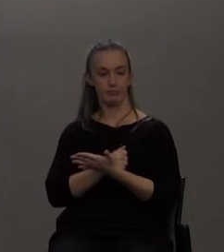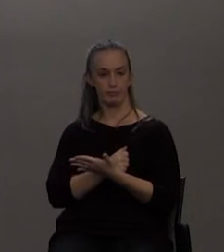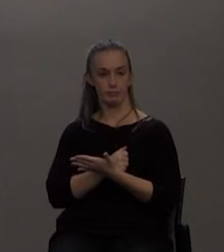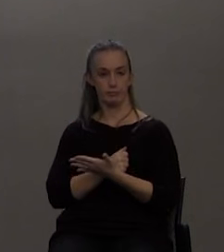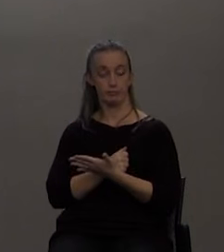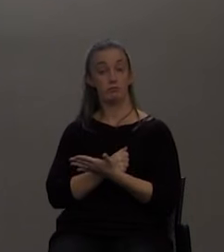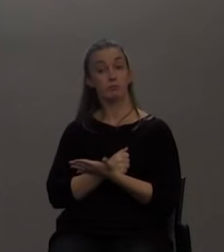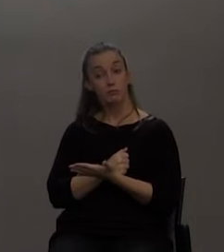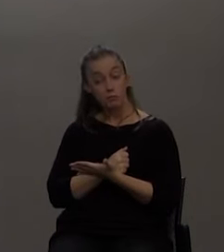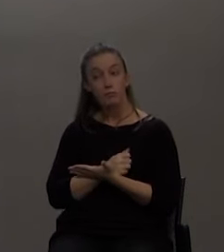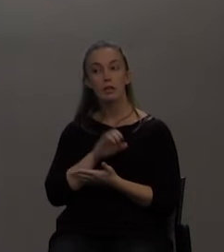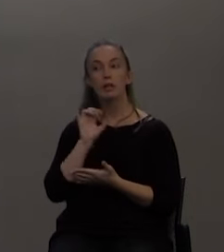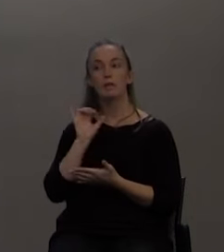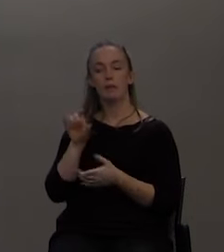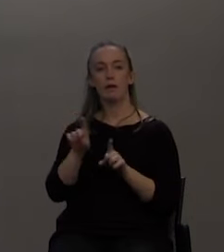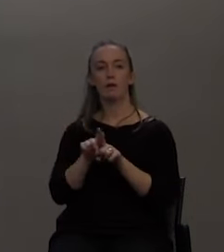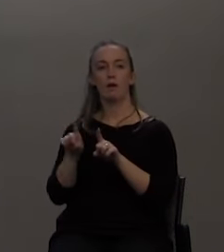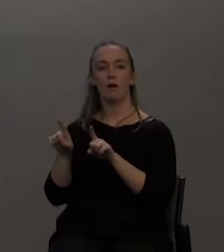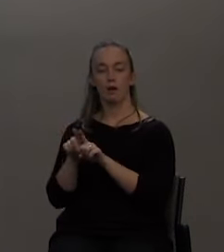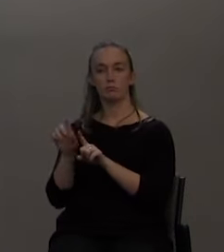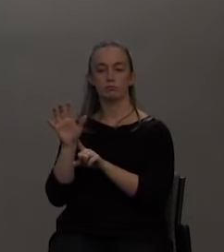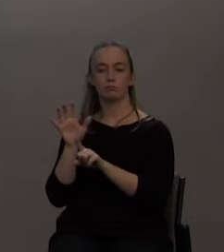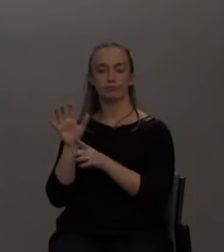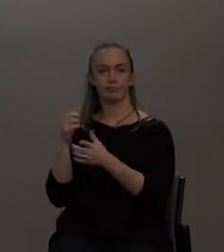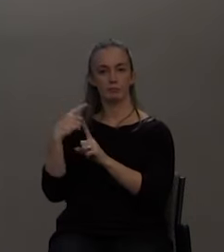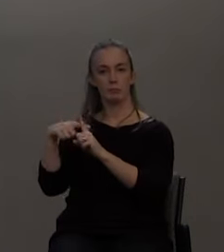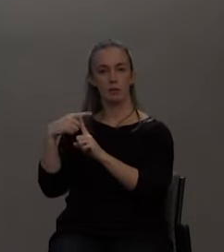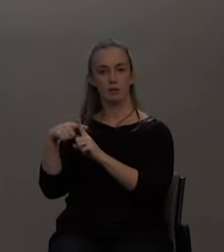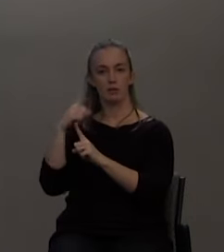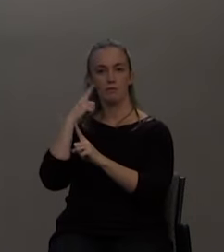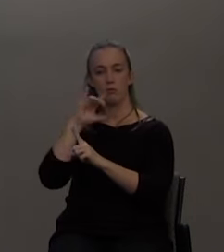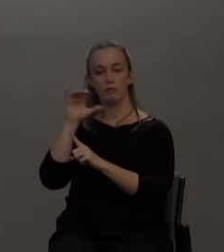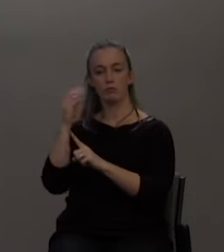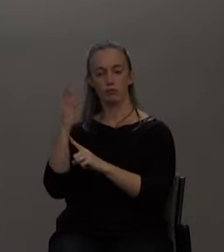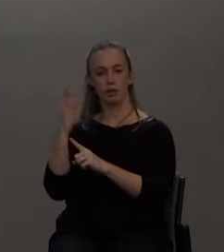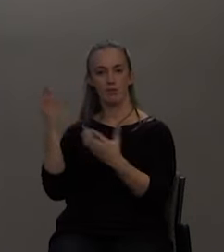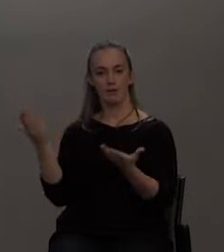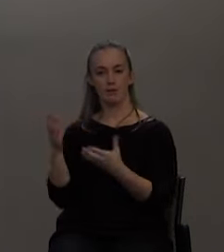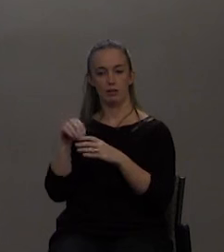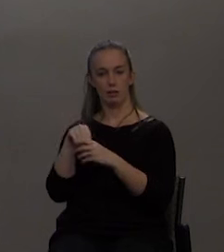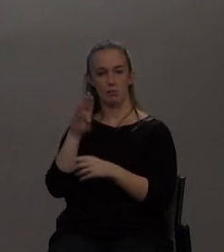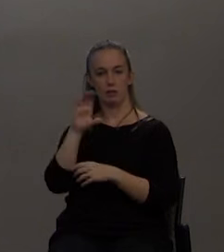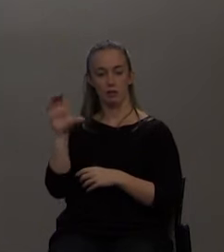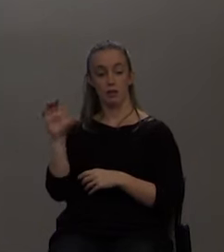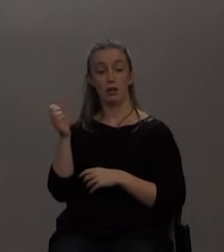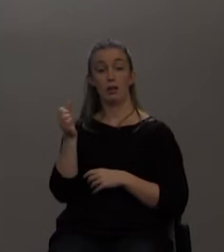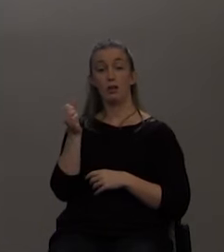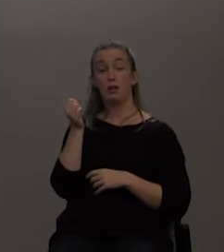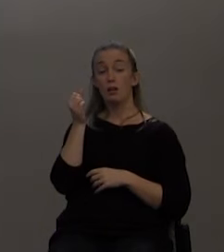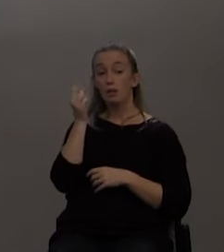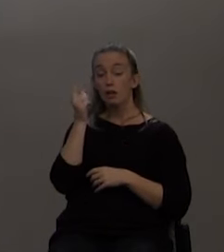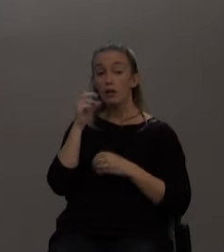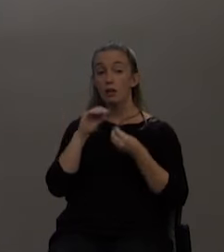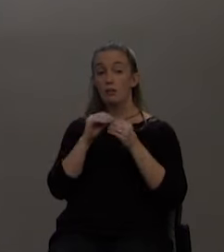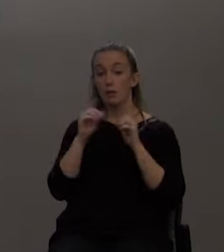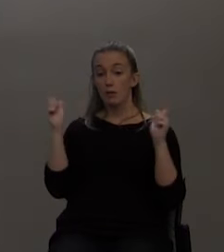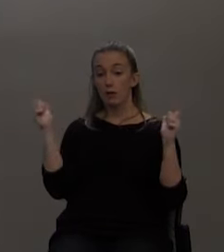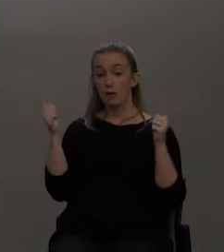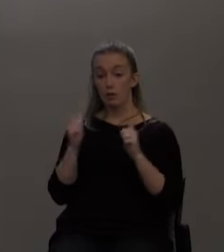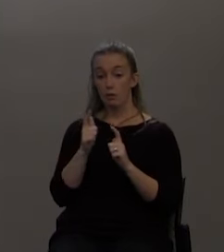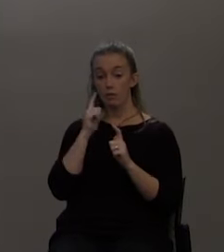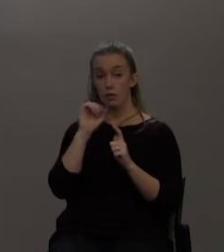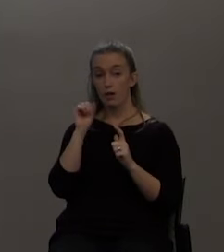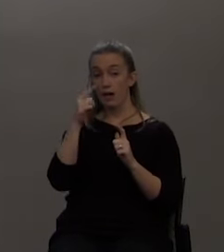speaks to the jobs that are located in Boyle County. The population change in age, though, has and